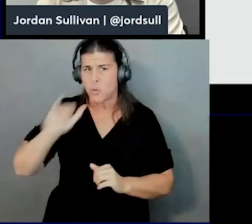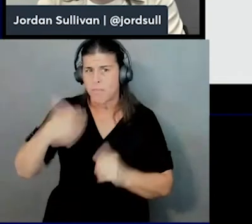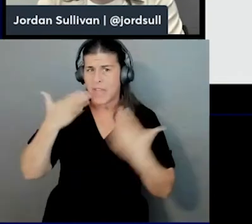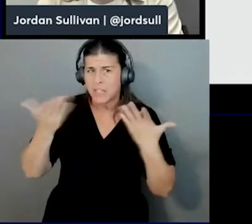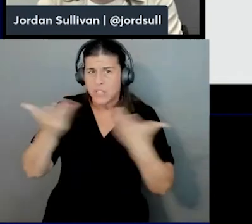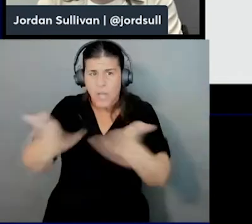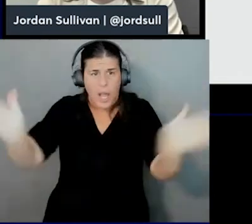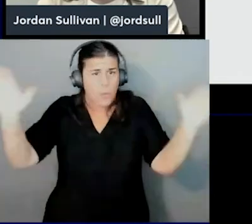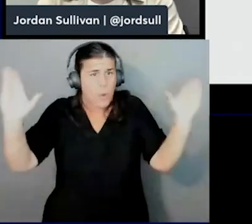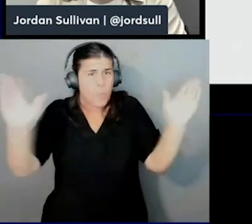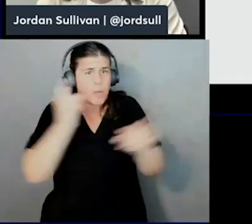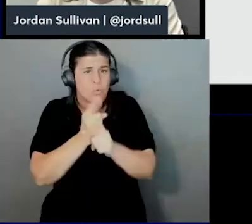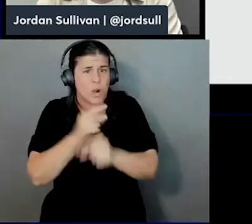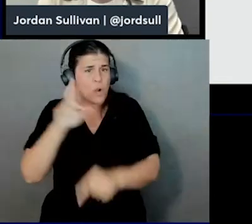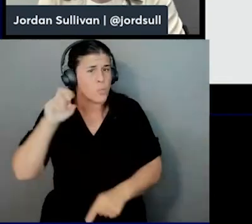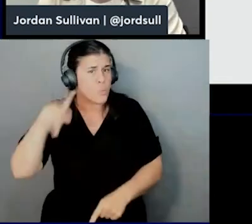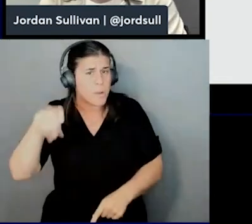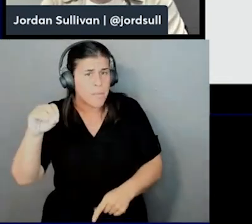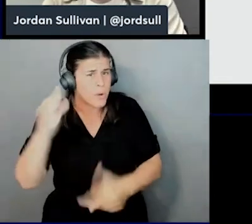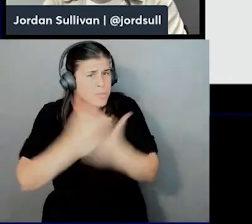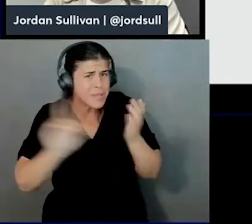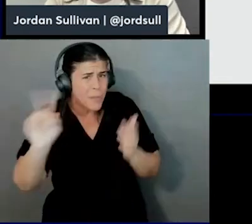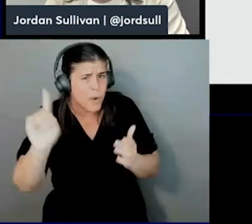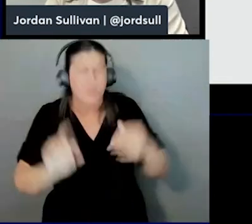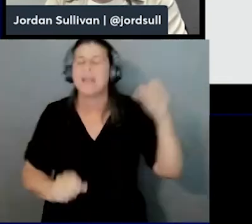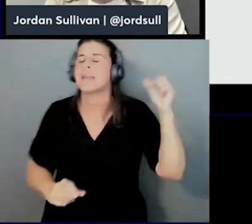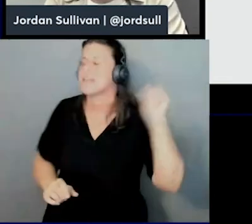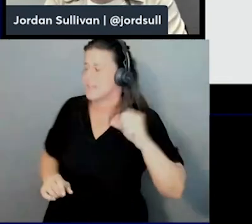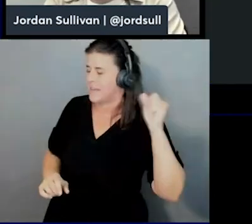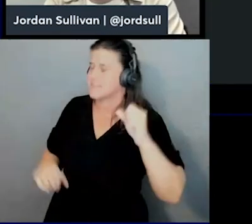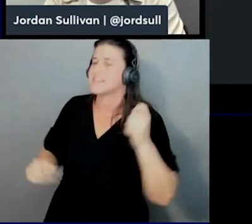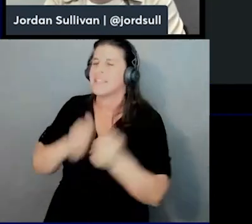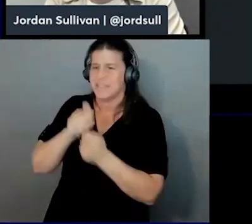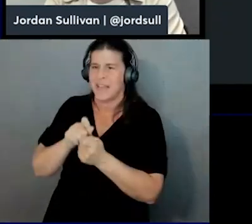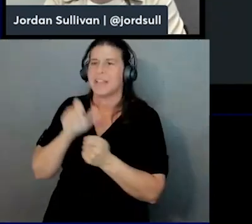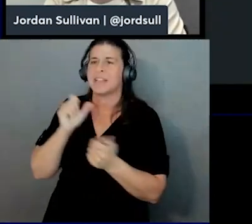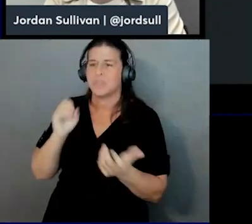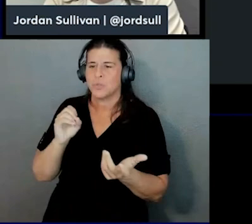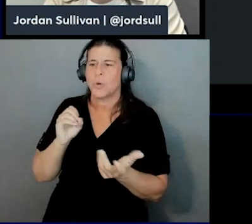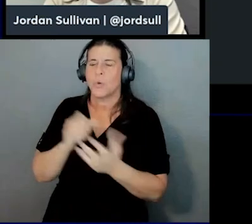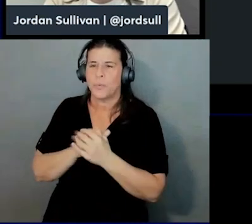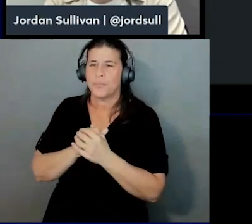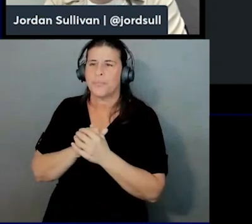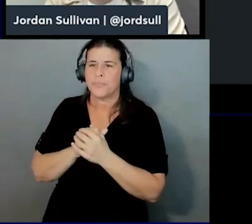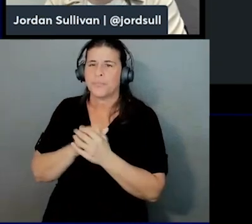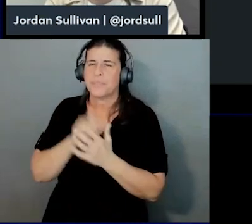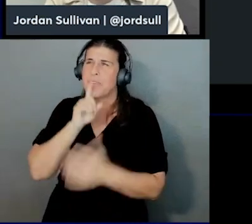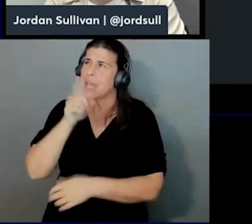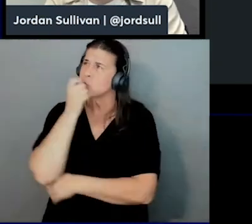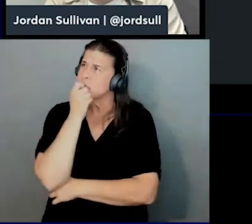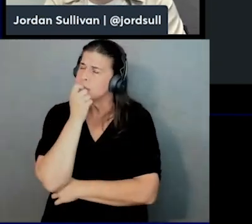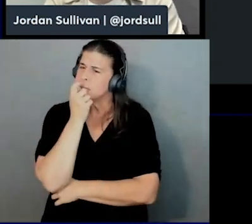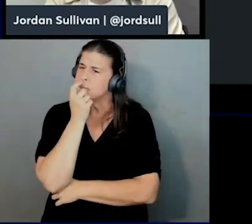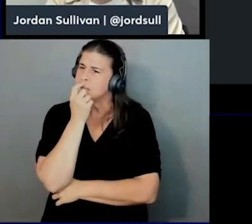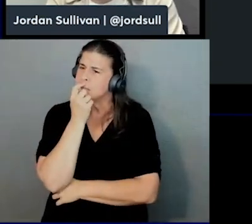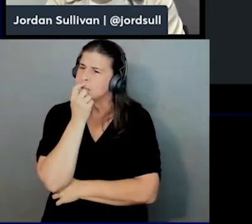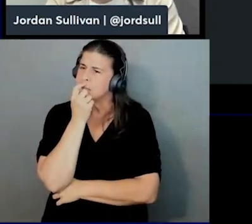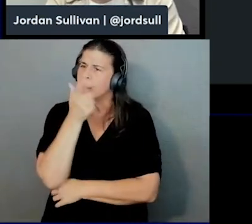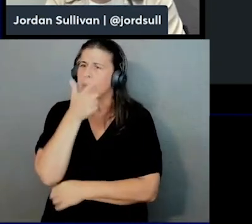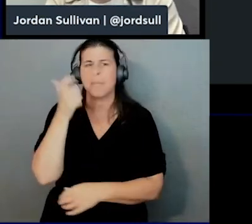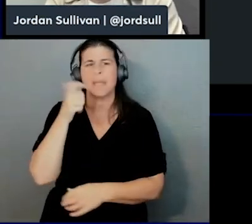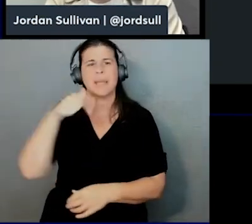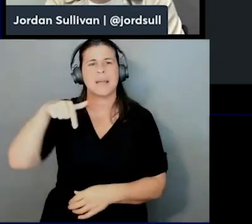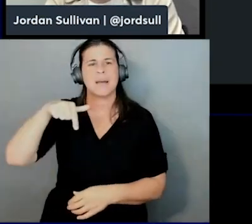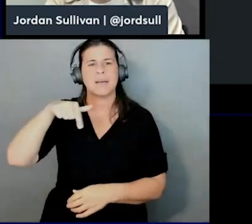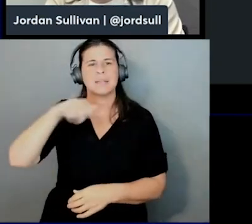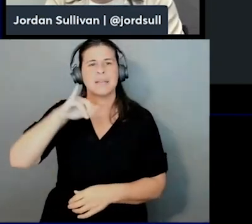GitHub repo somewhere. Yes, exactly. So actually, so because Qiskit is open